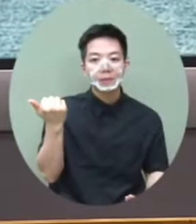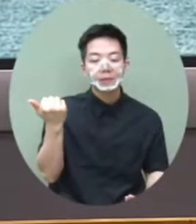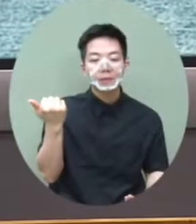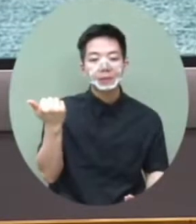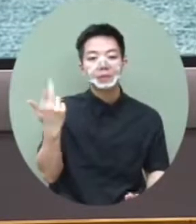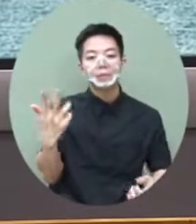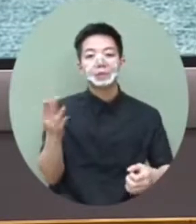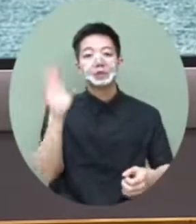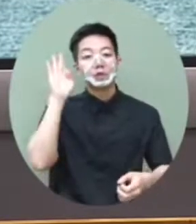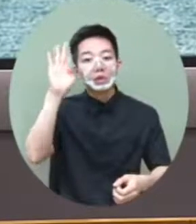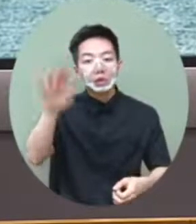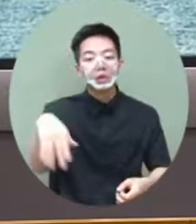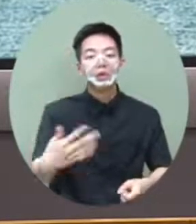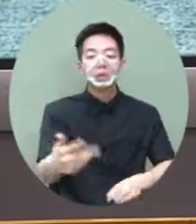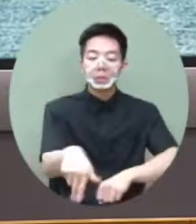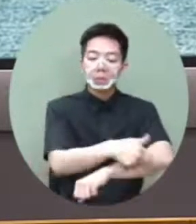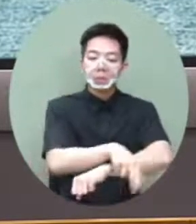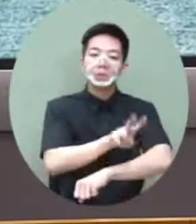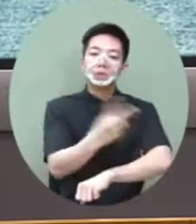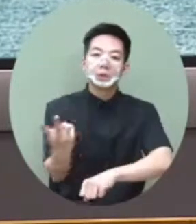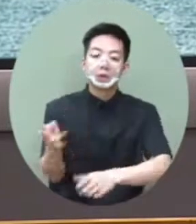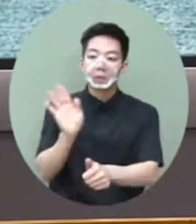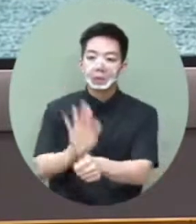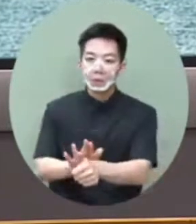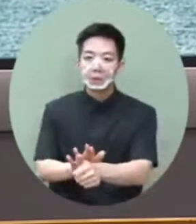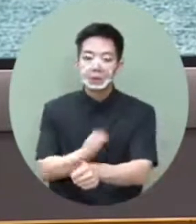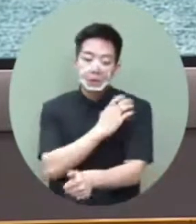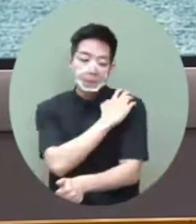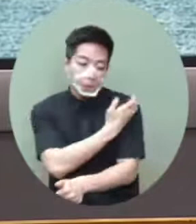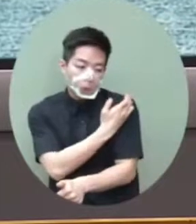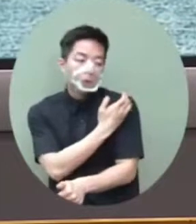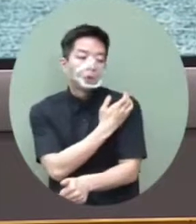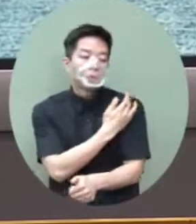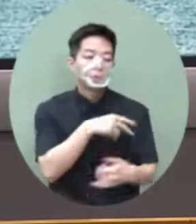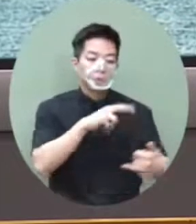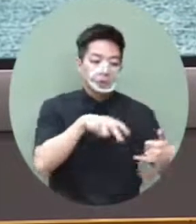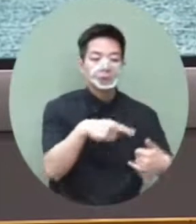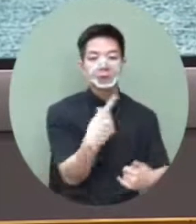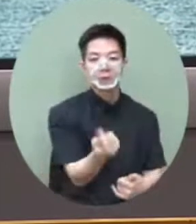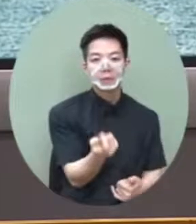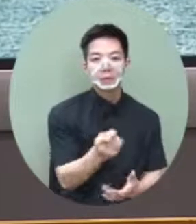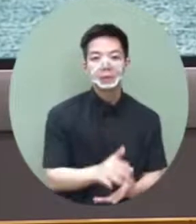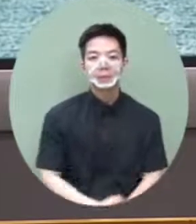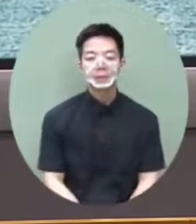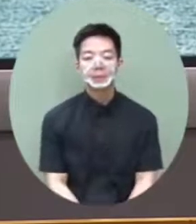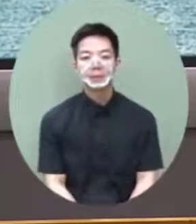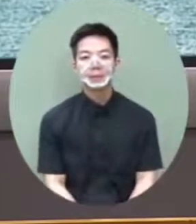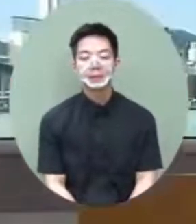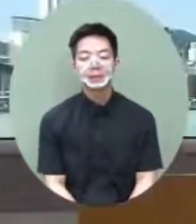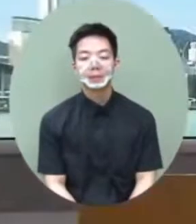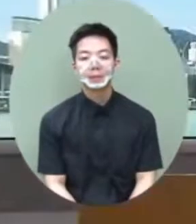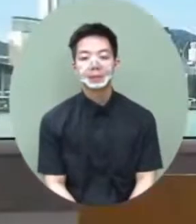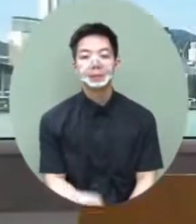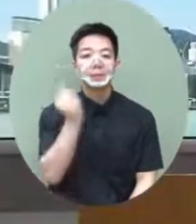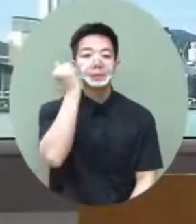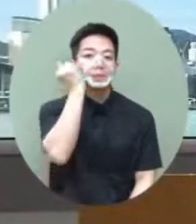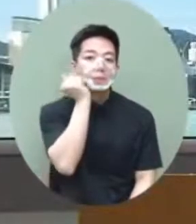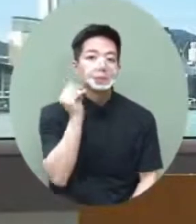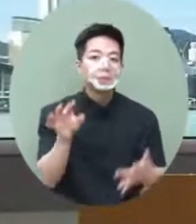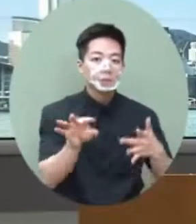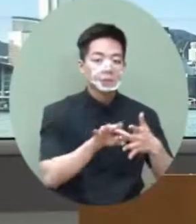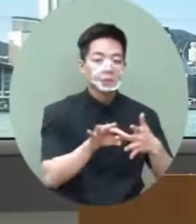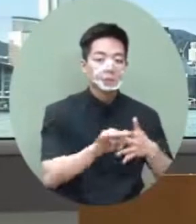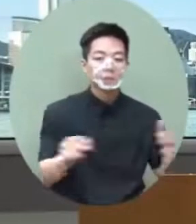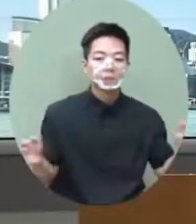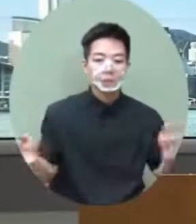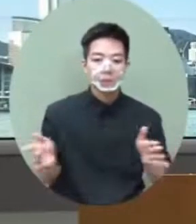at these premises. We will issue a notice as soon as possible so that the person in